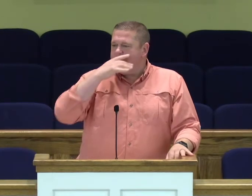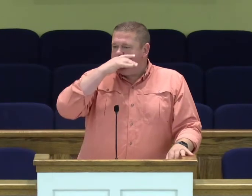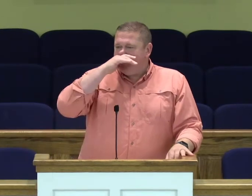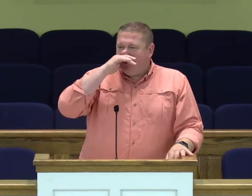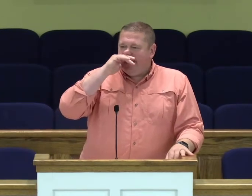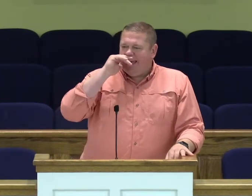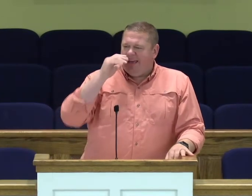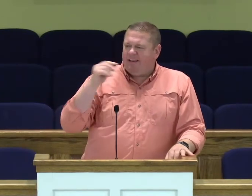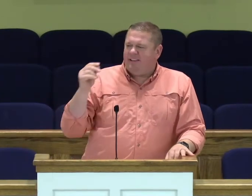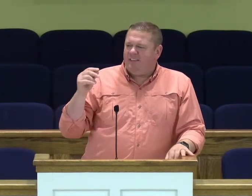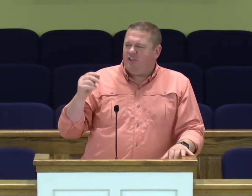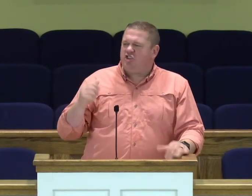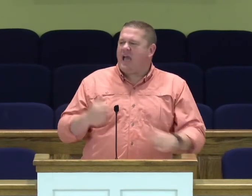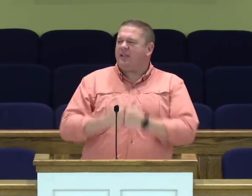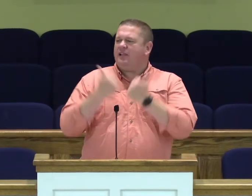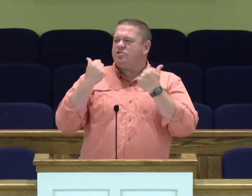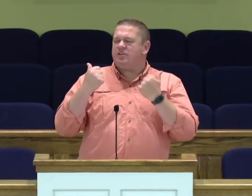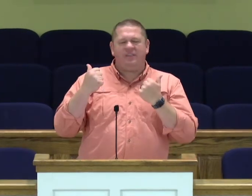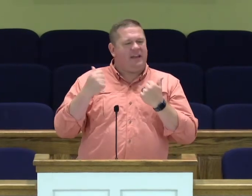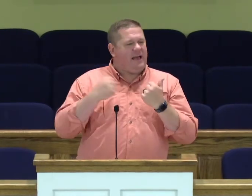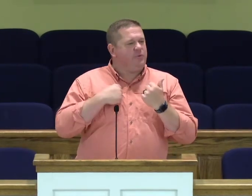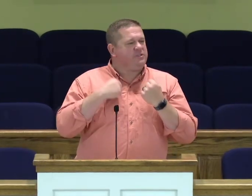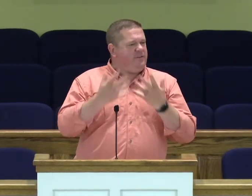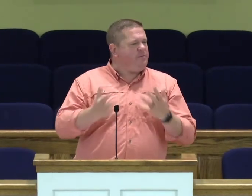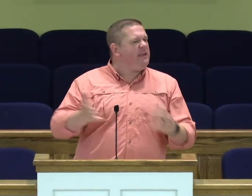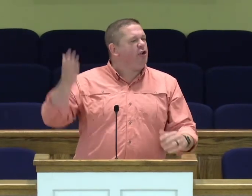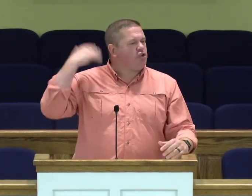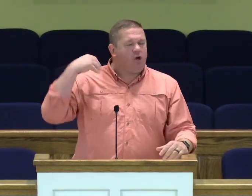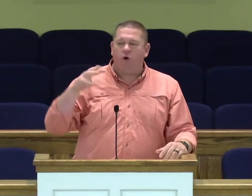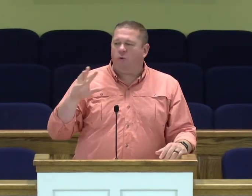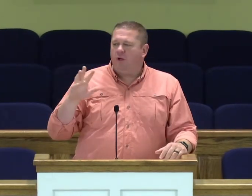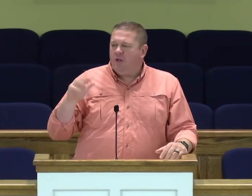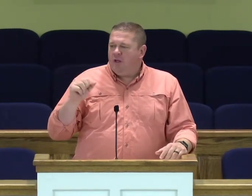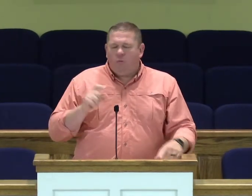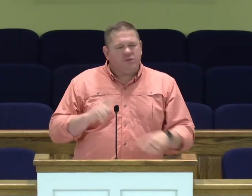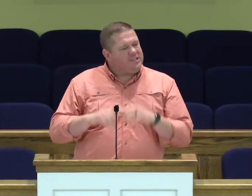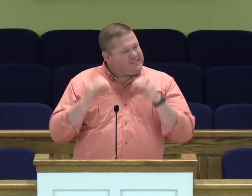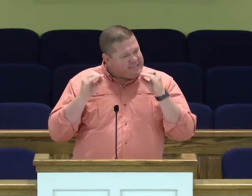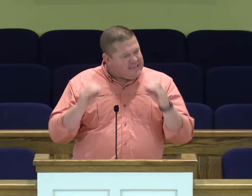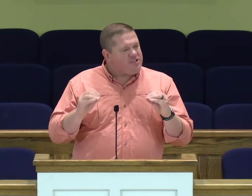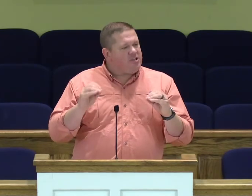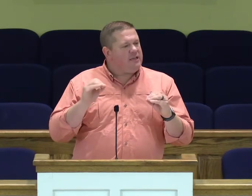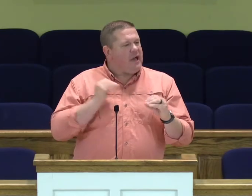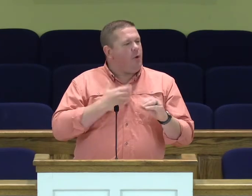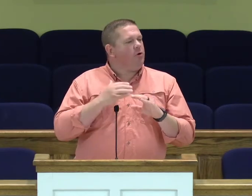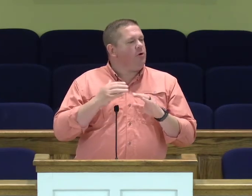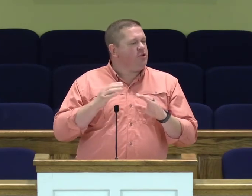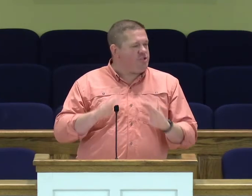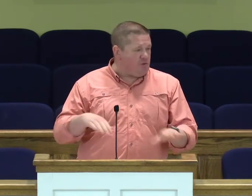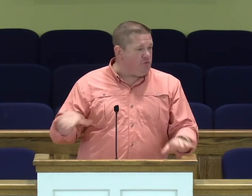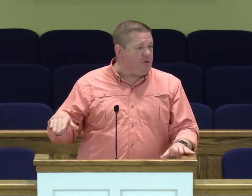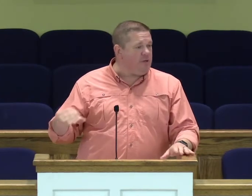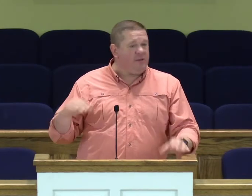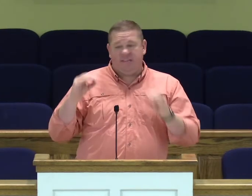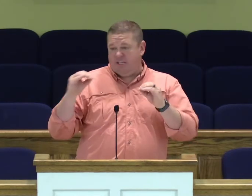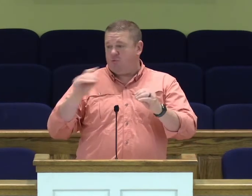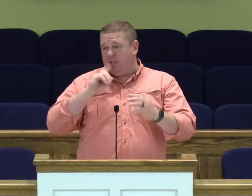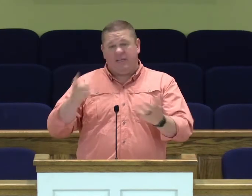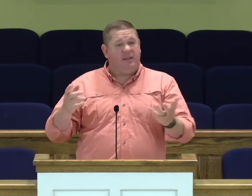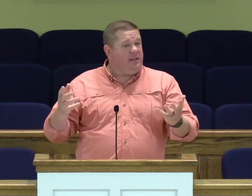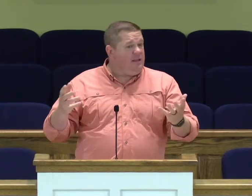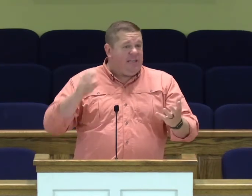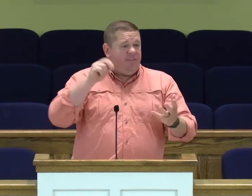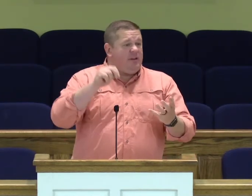child rearing. And the challenge that I was given many years ago was to teach our children, and to teach